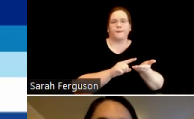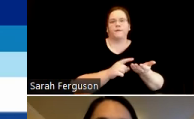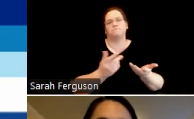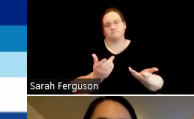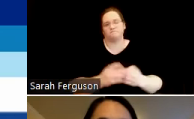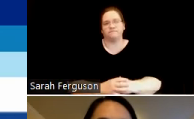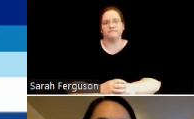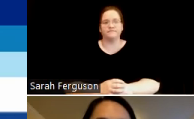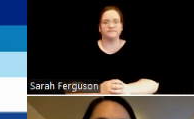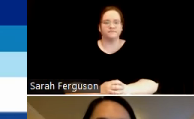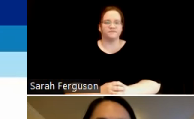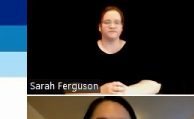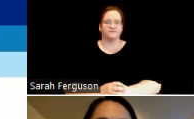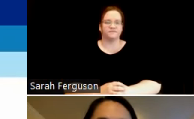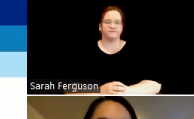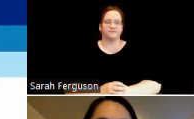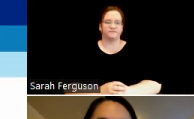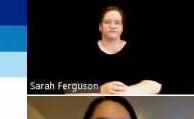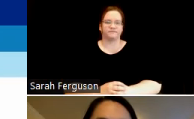Next slide, please.